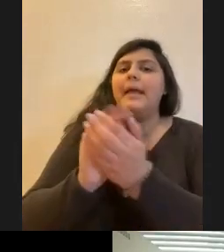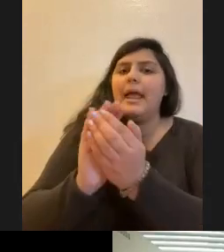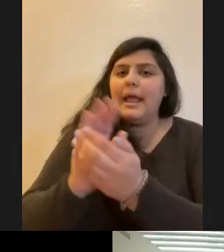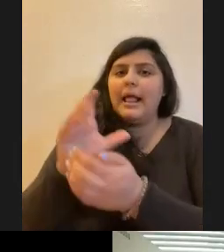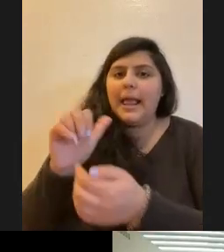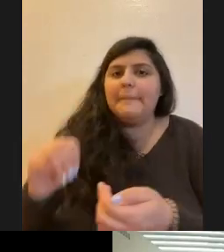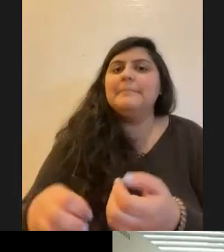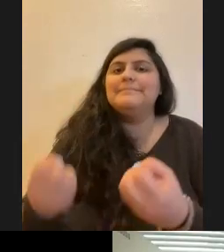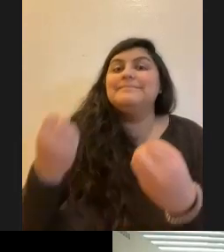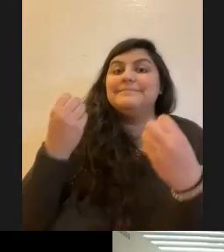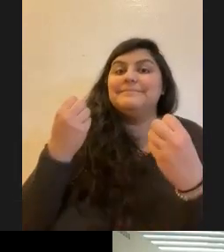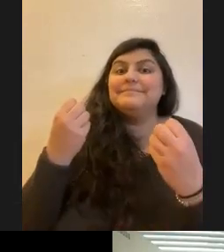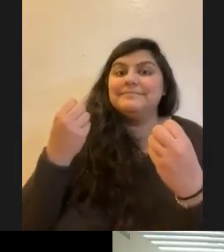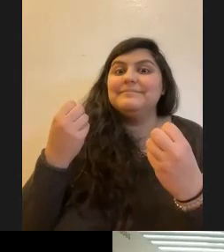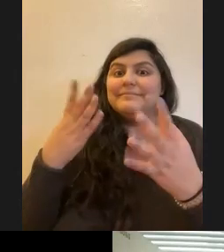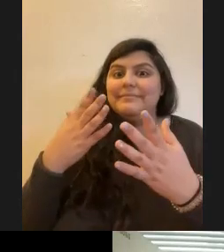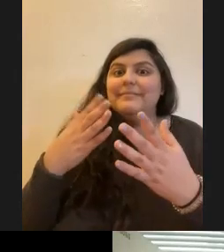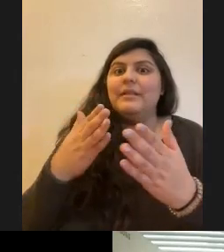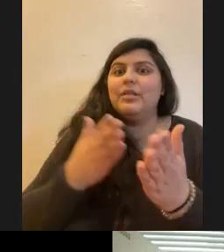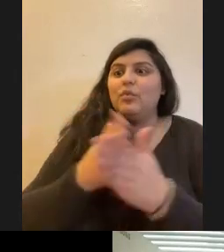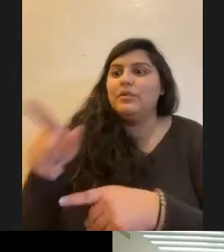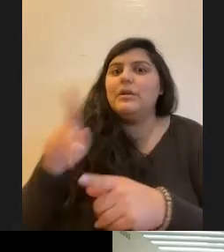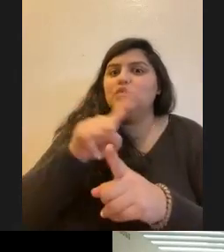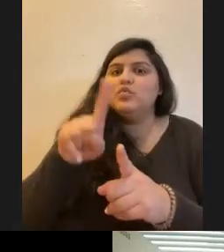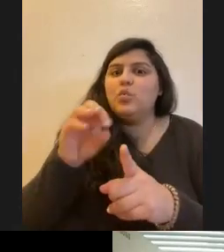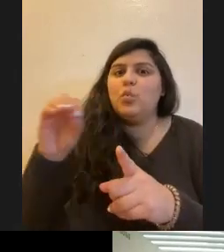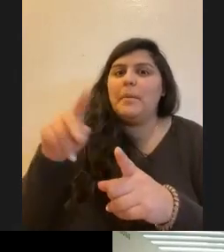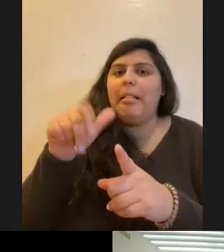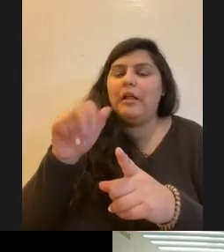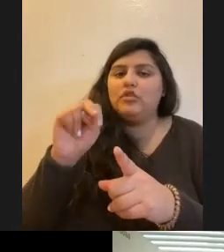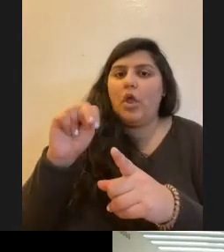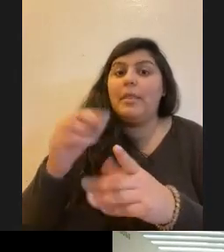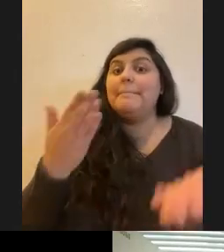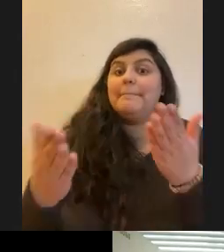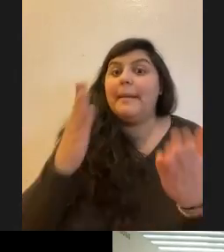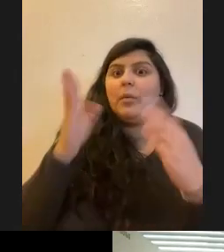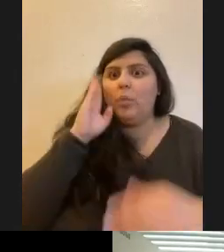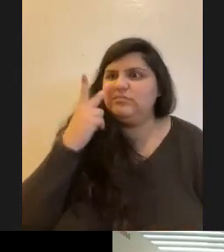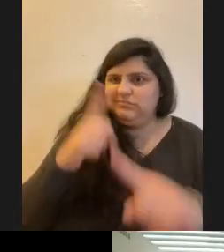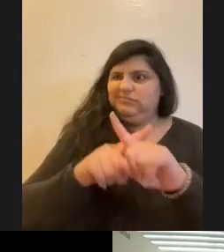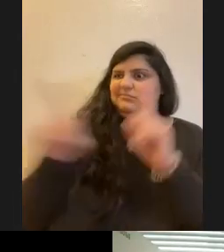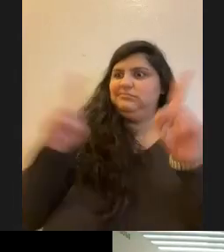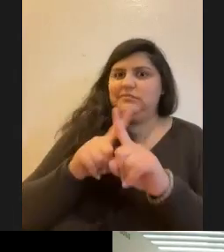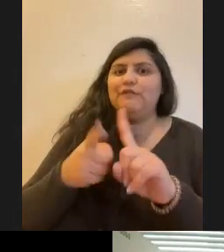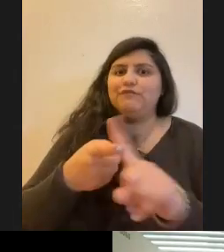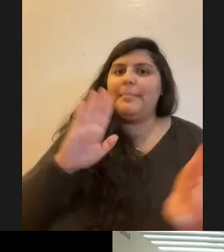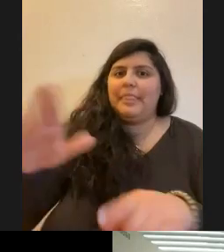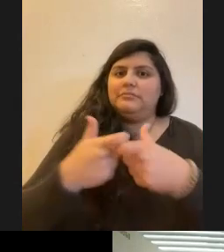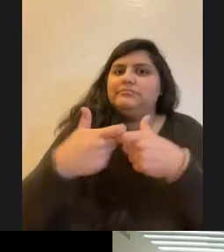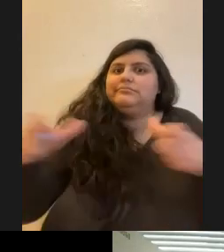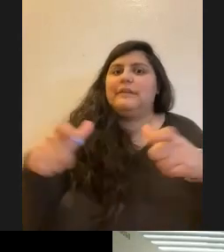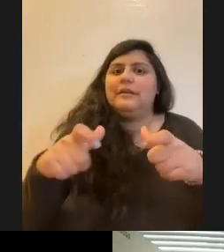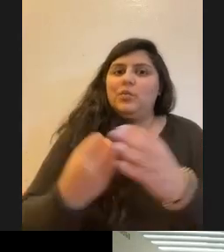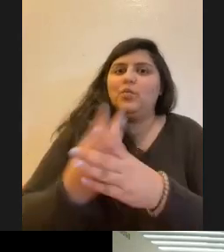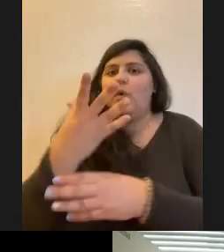larval stages are actually zooplankton. So you might find tiny. They might look completely different from their grown